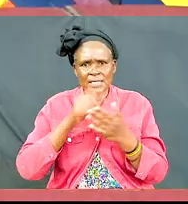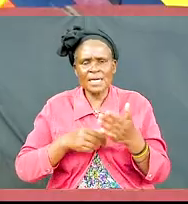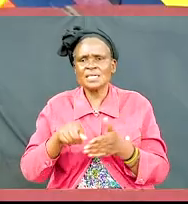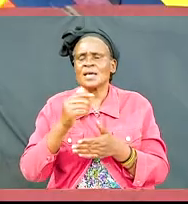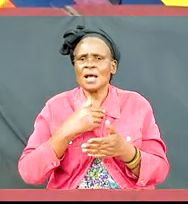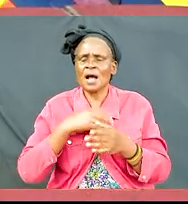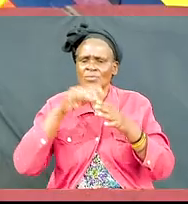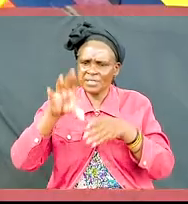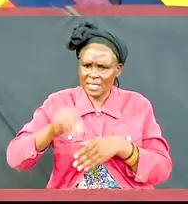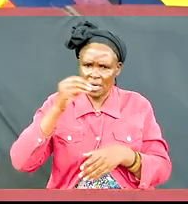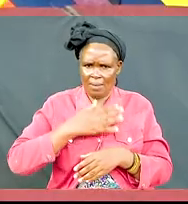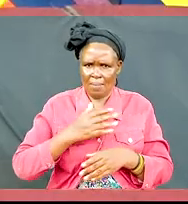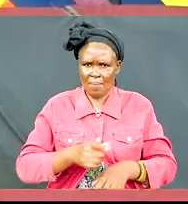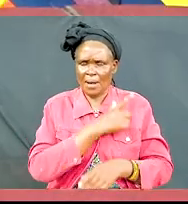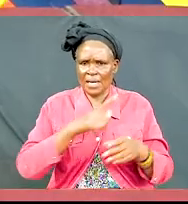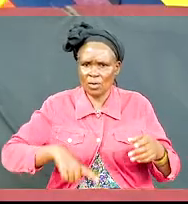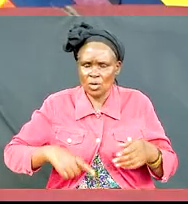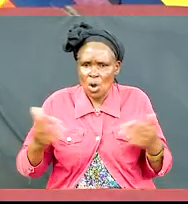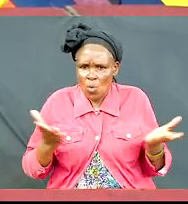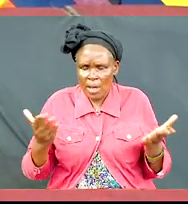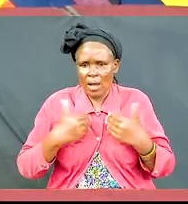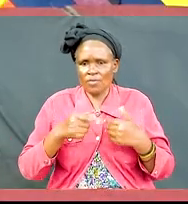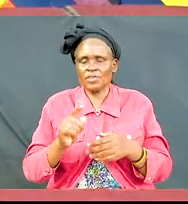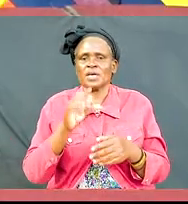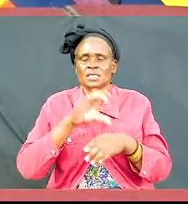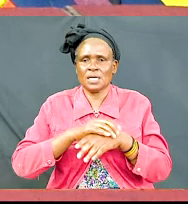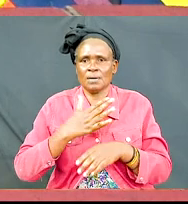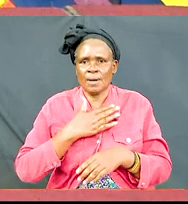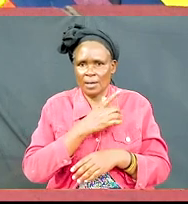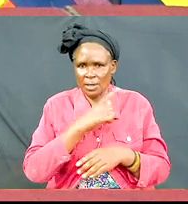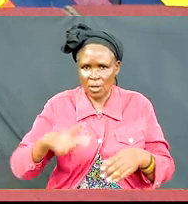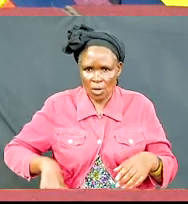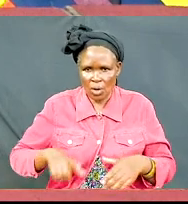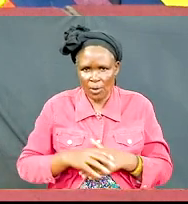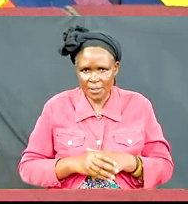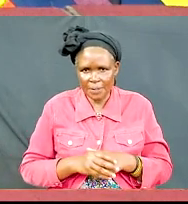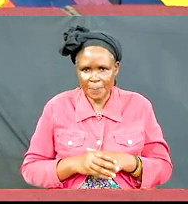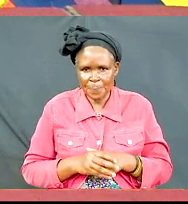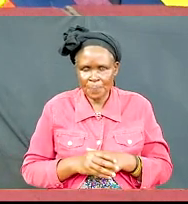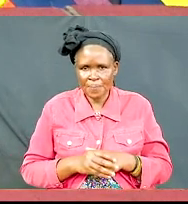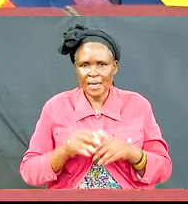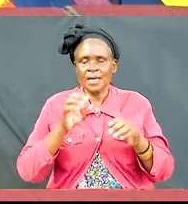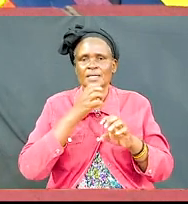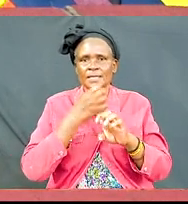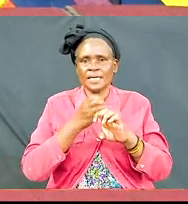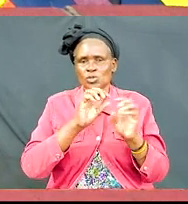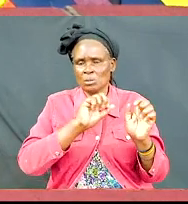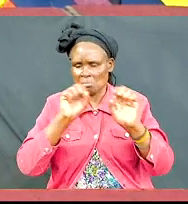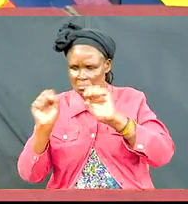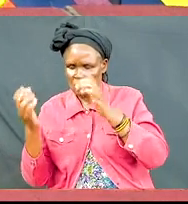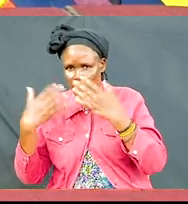taken my Lord. Where have they taken my Lord? The stone had been removed. Verse